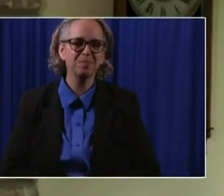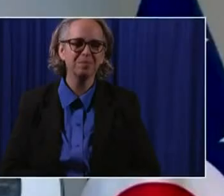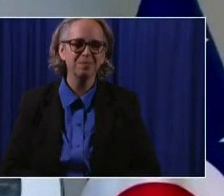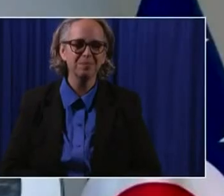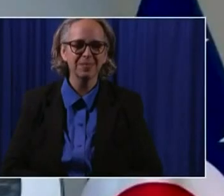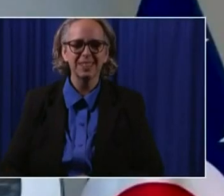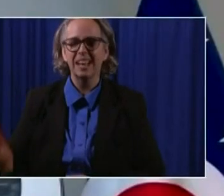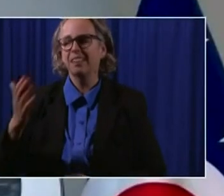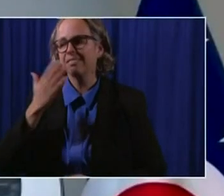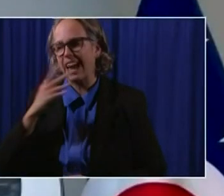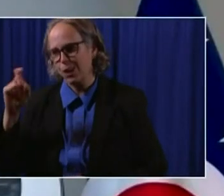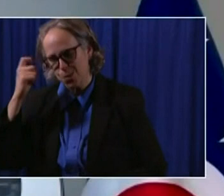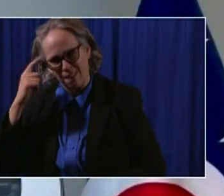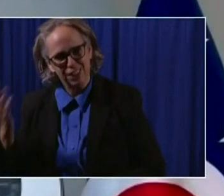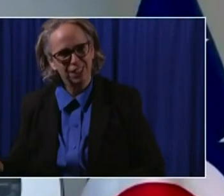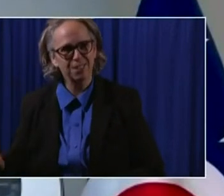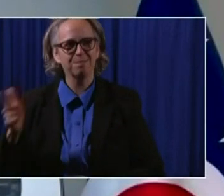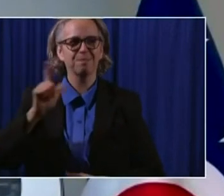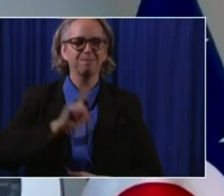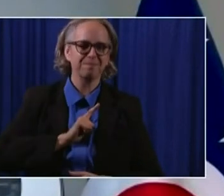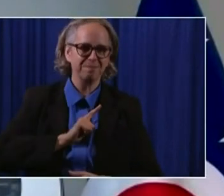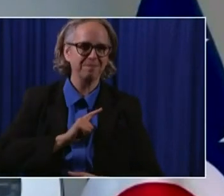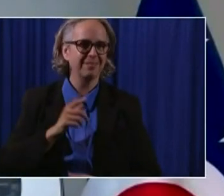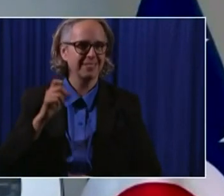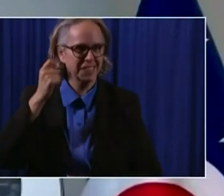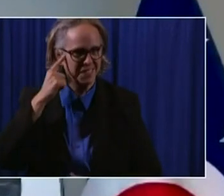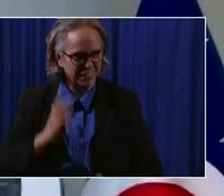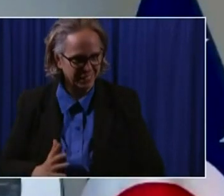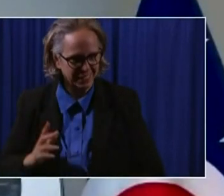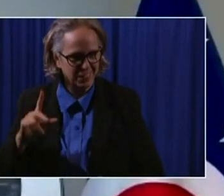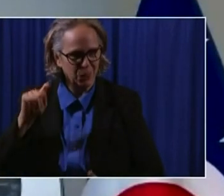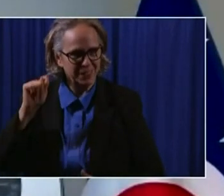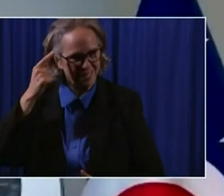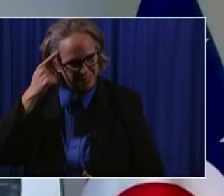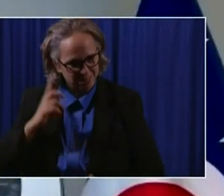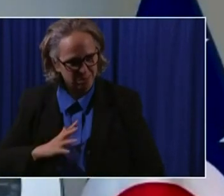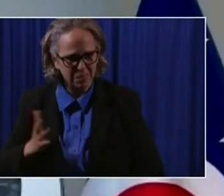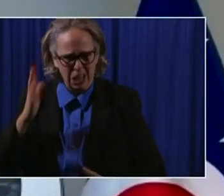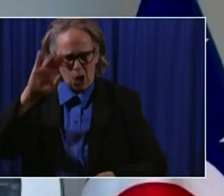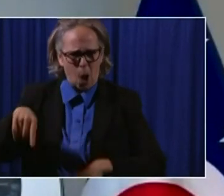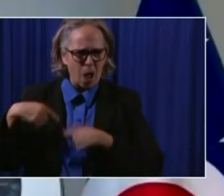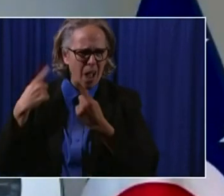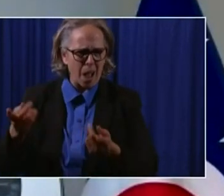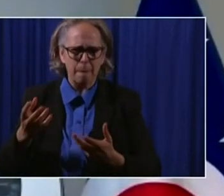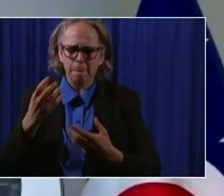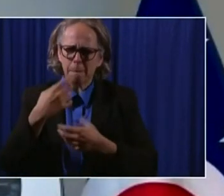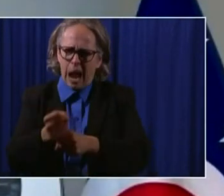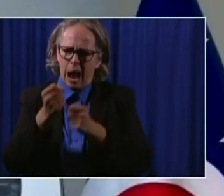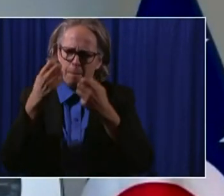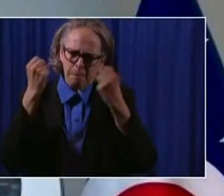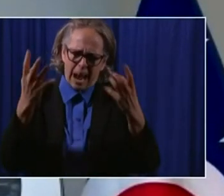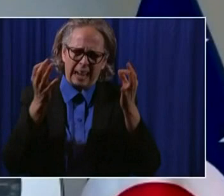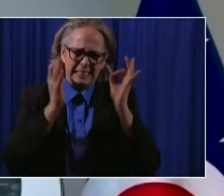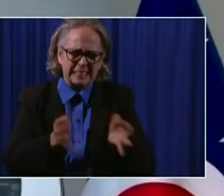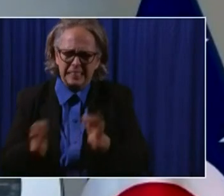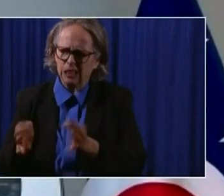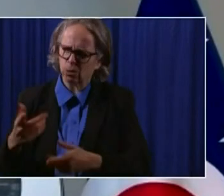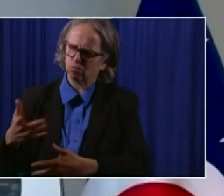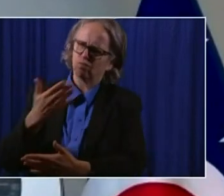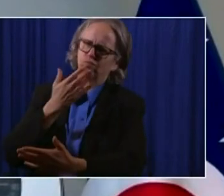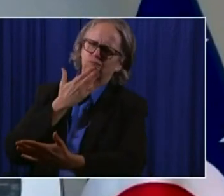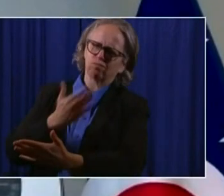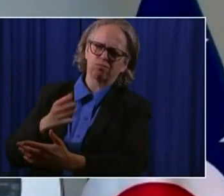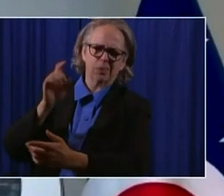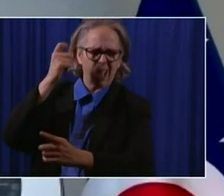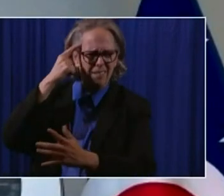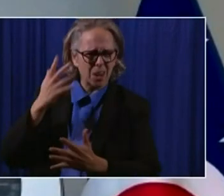you, Governor. I know you've made a lot of decisions in your governorship, but I don't think you've made one that's